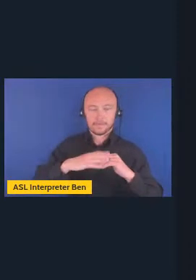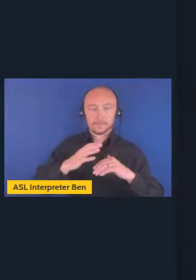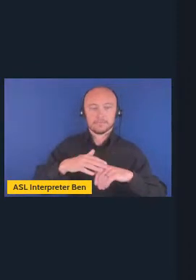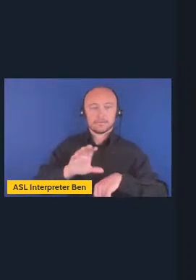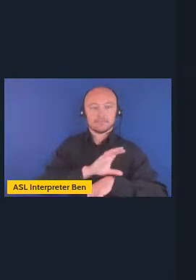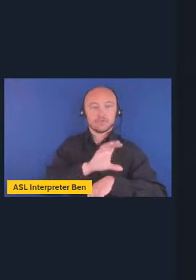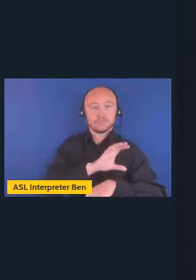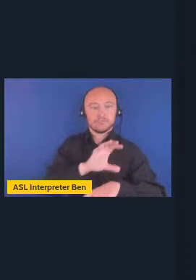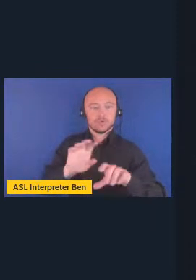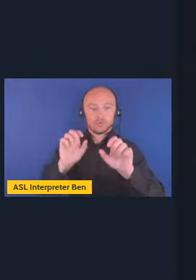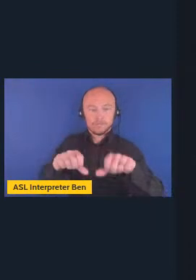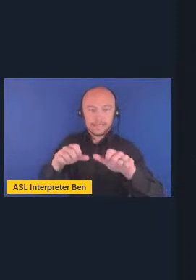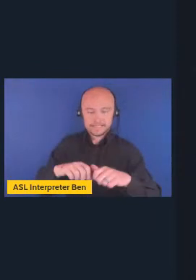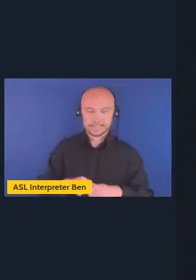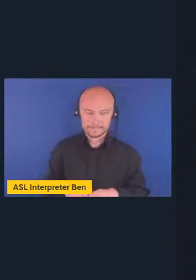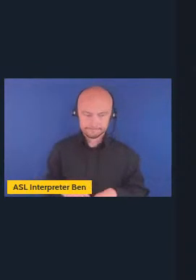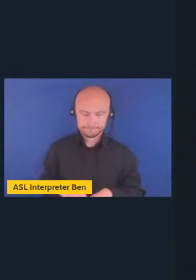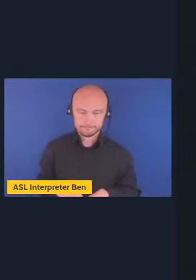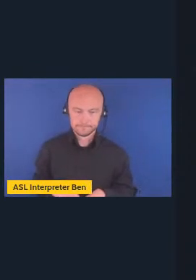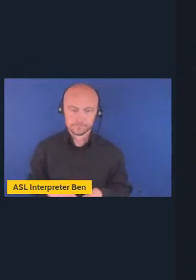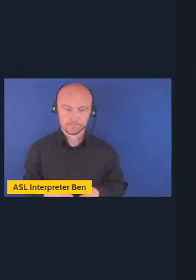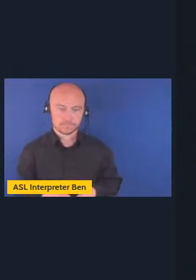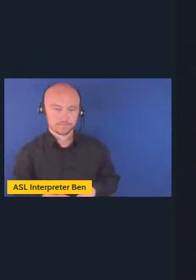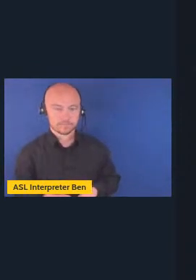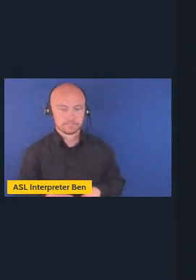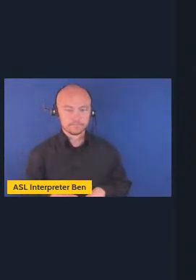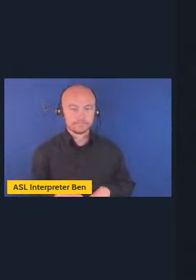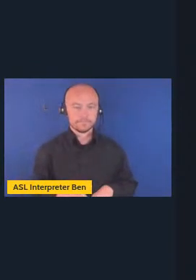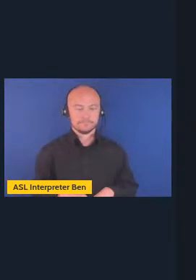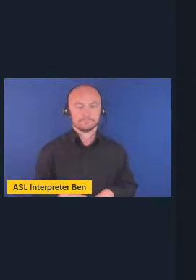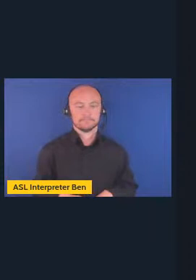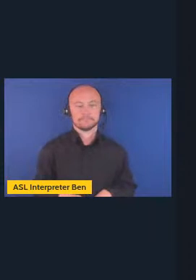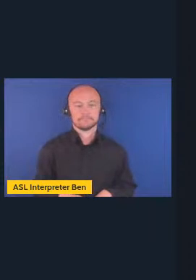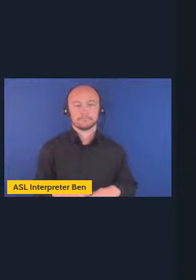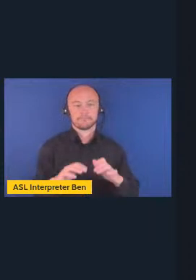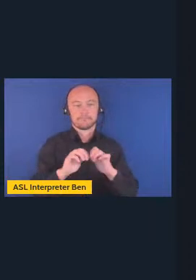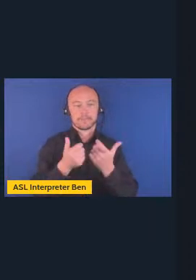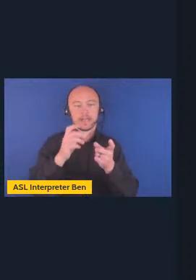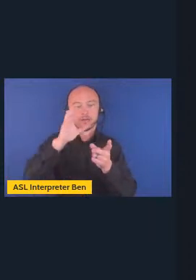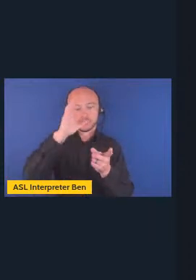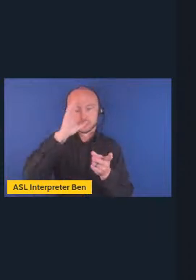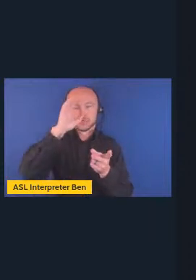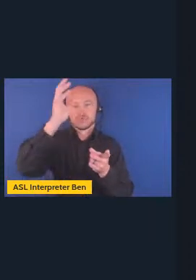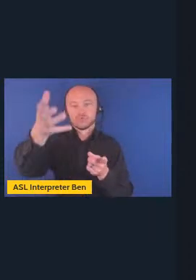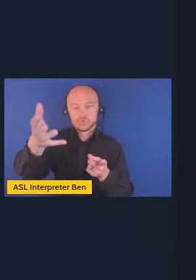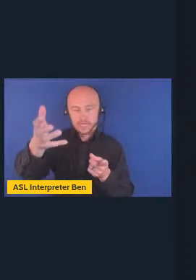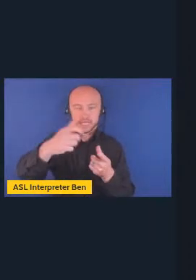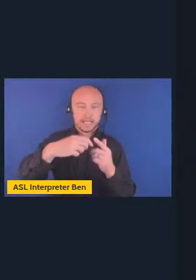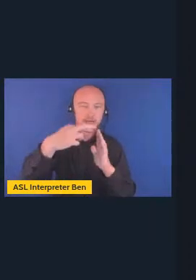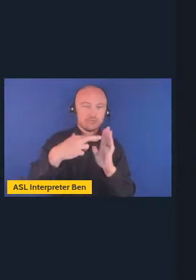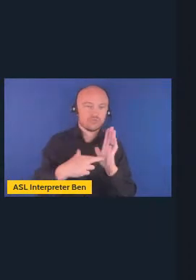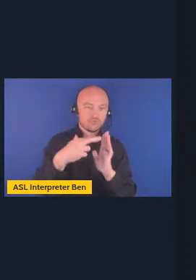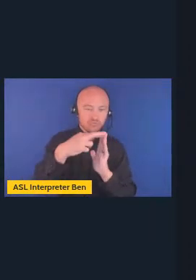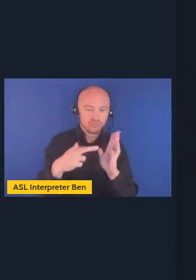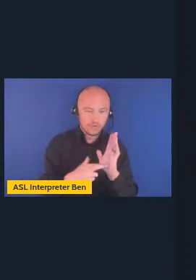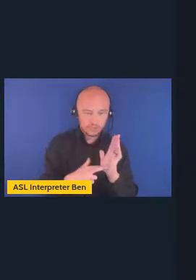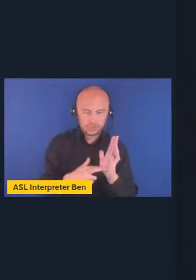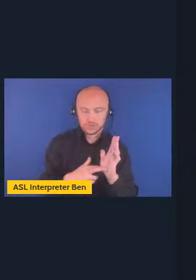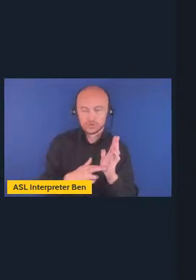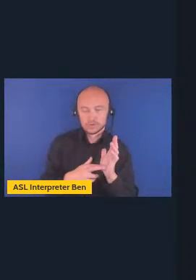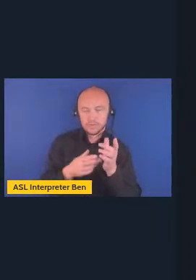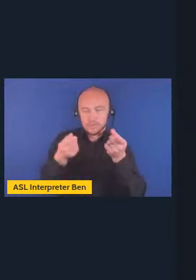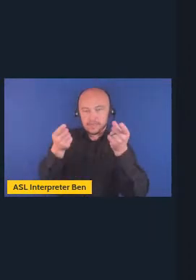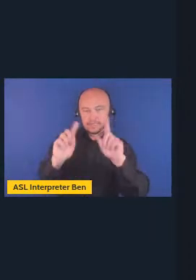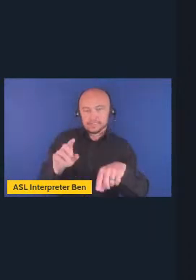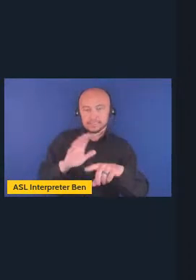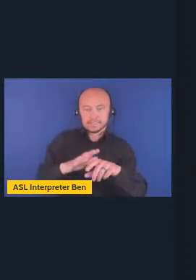capacity. Now let us see how to create and register external instance, which is